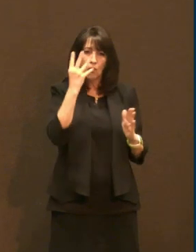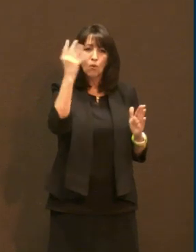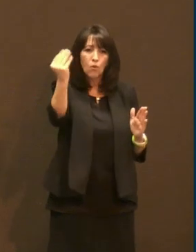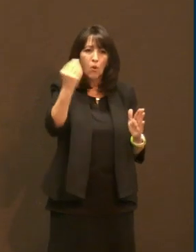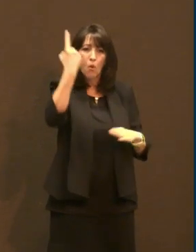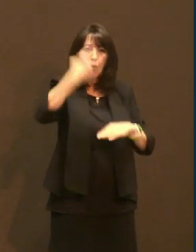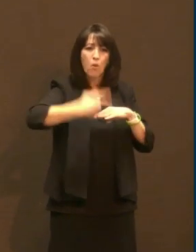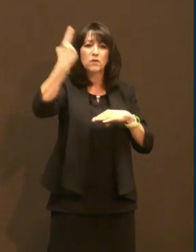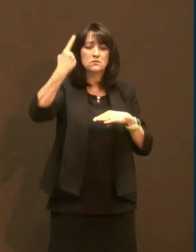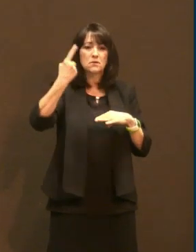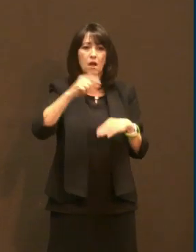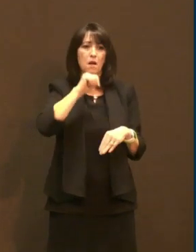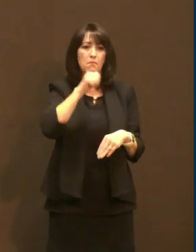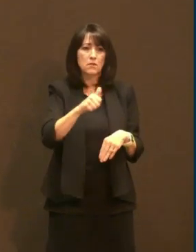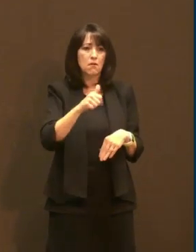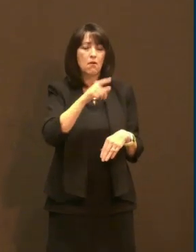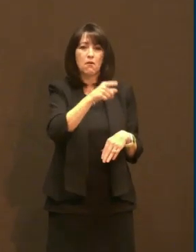pharmacy,